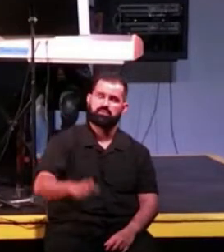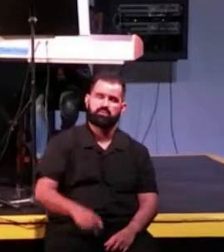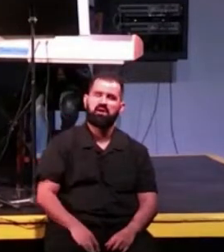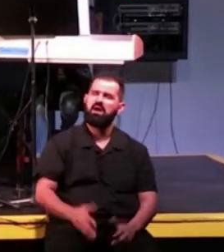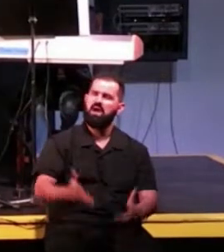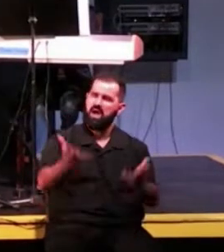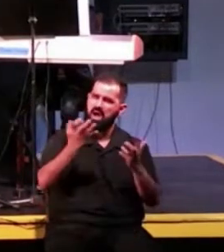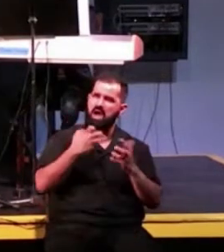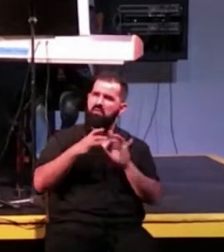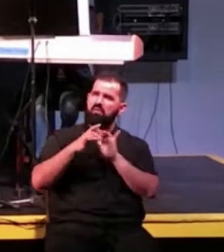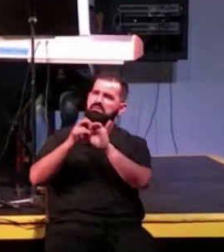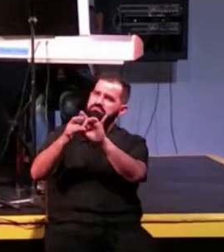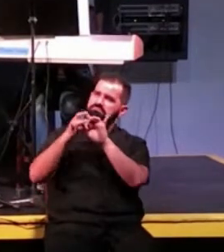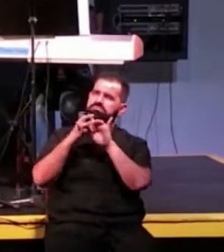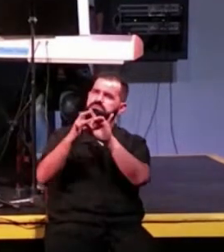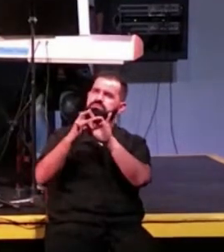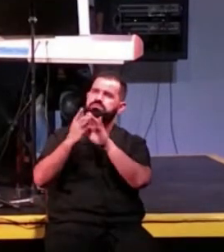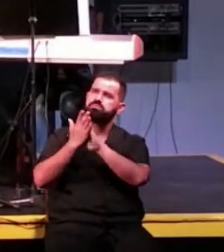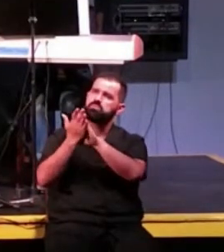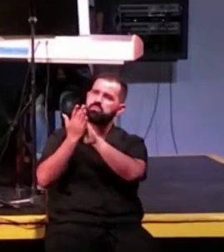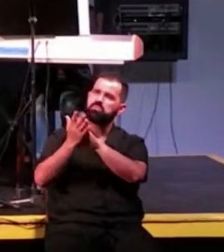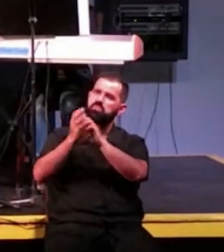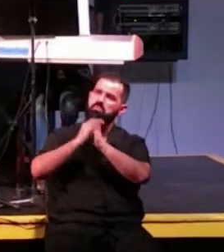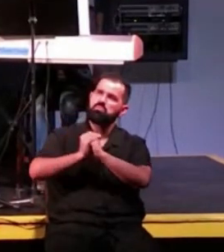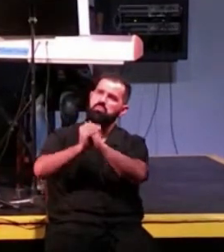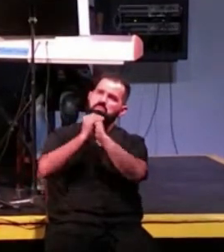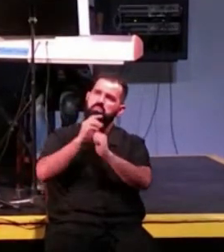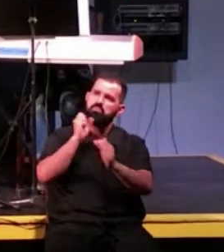I want to come back to a place of praise.